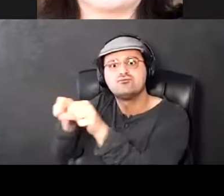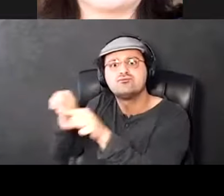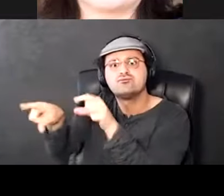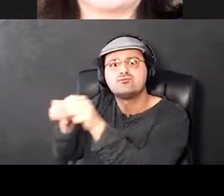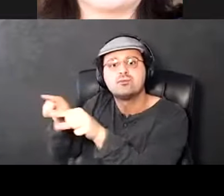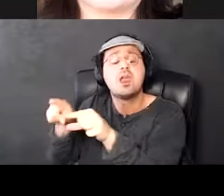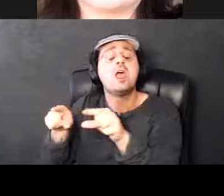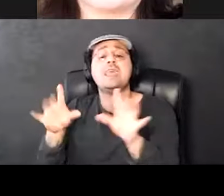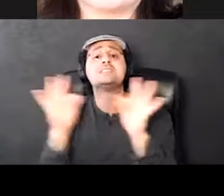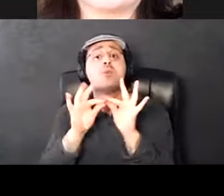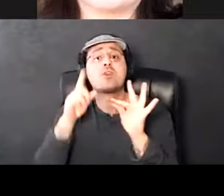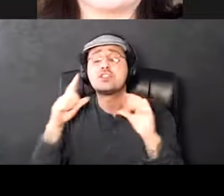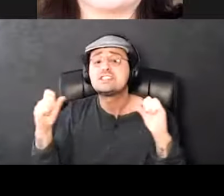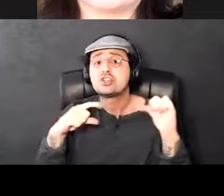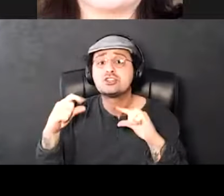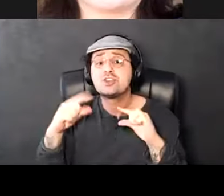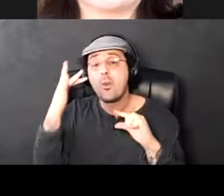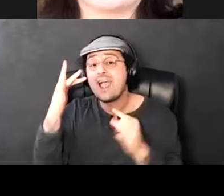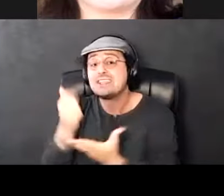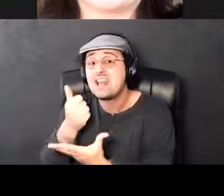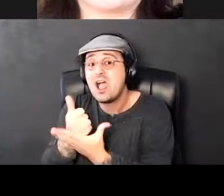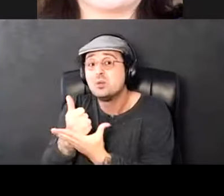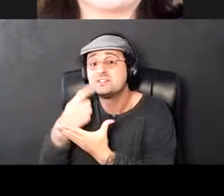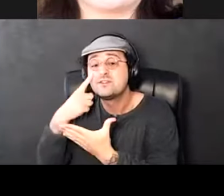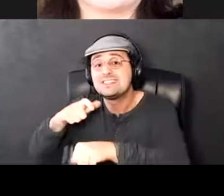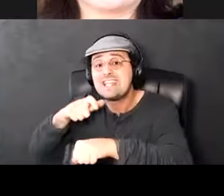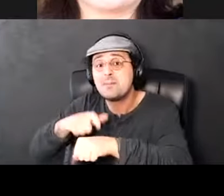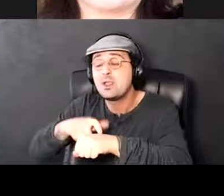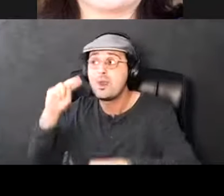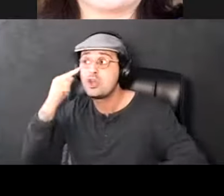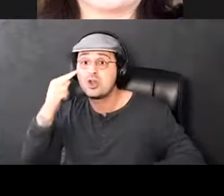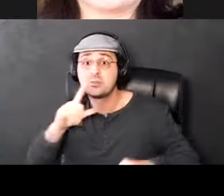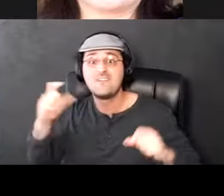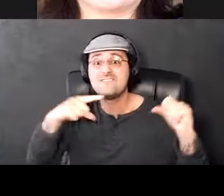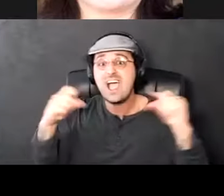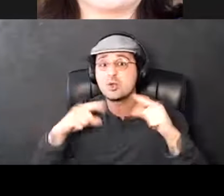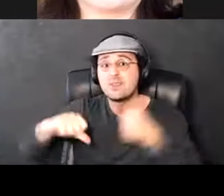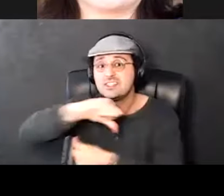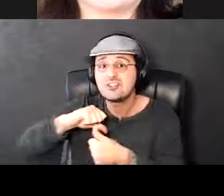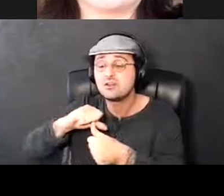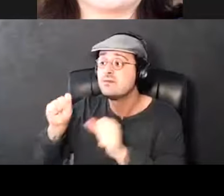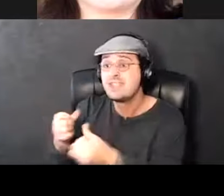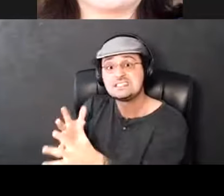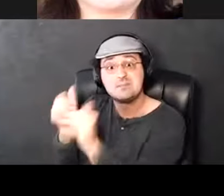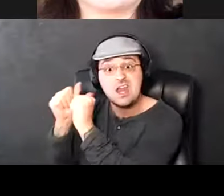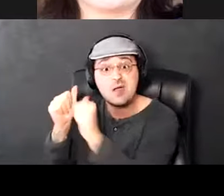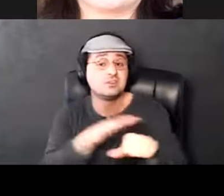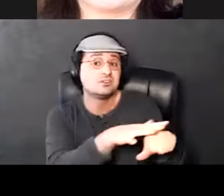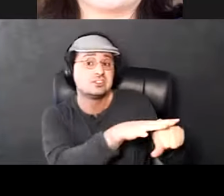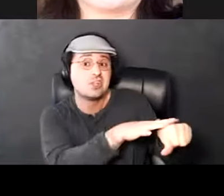they help with the timing of when neurons fire to each other. They can speed up or slow down the speed